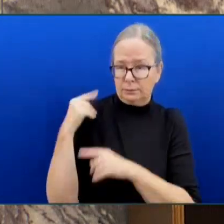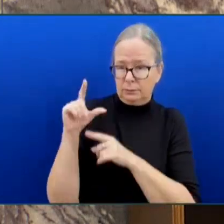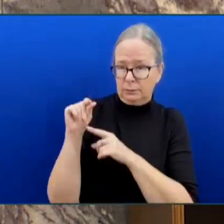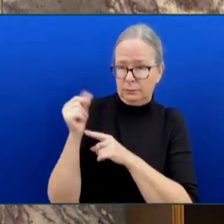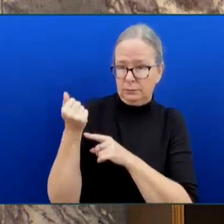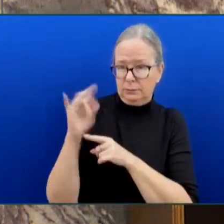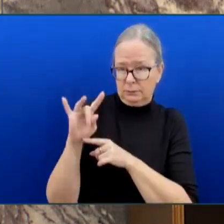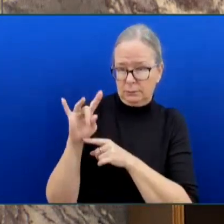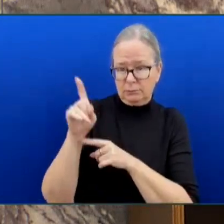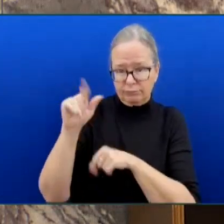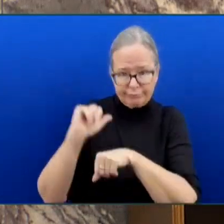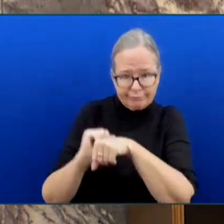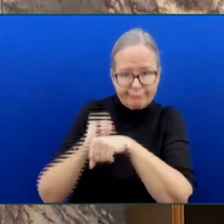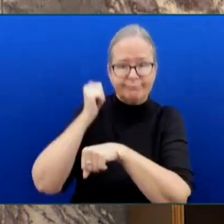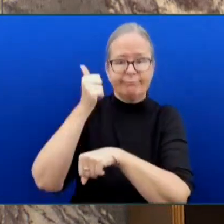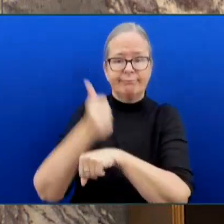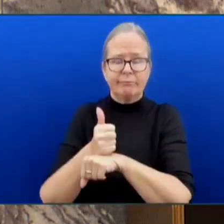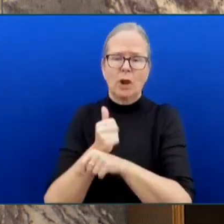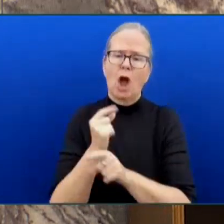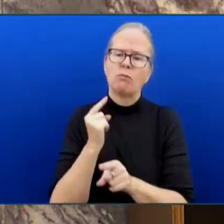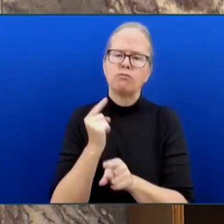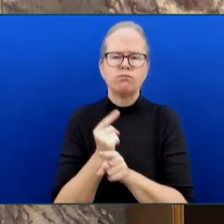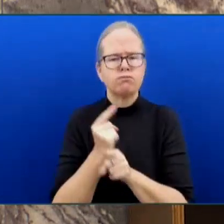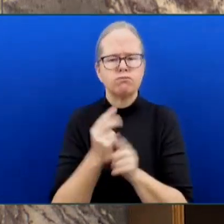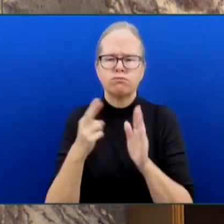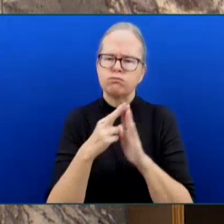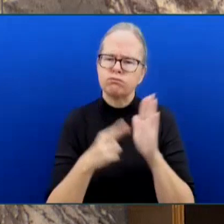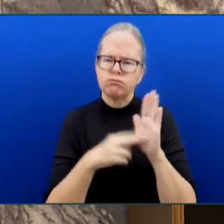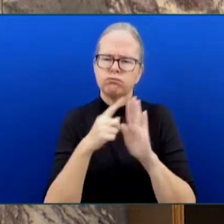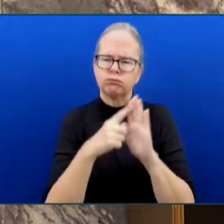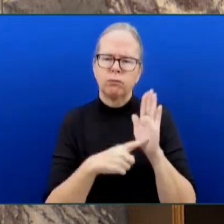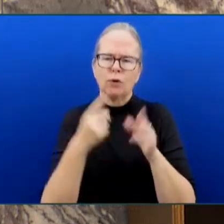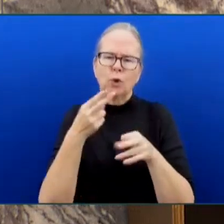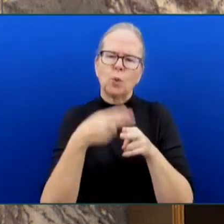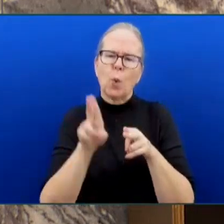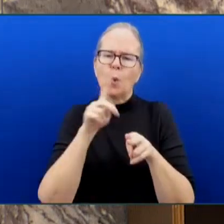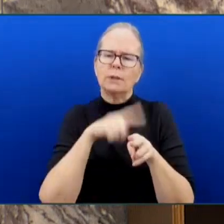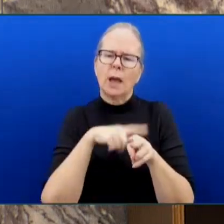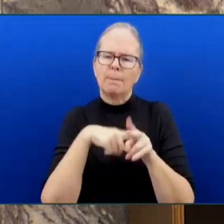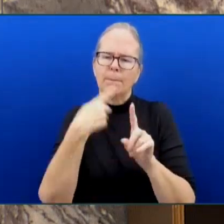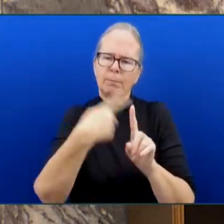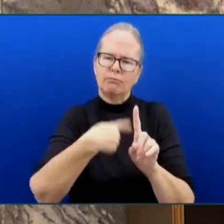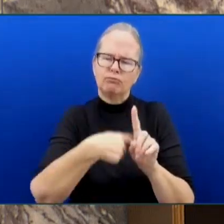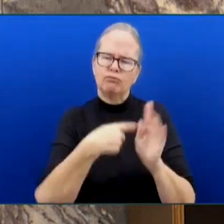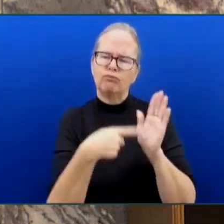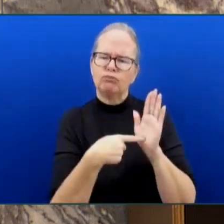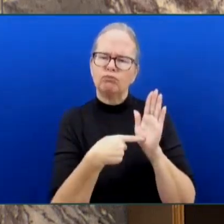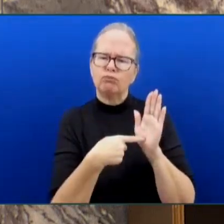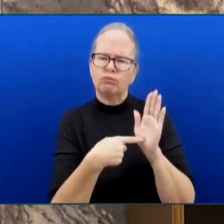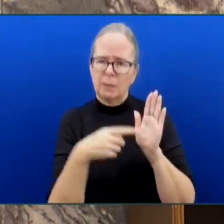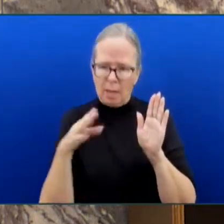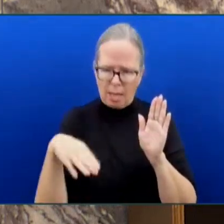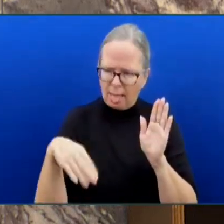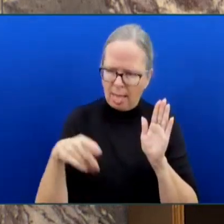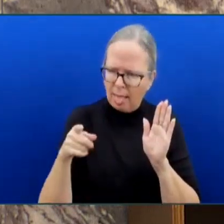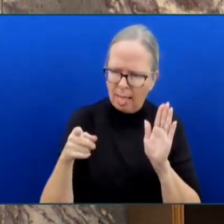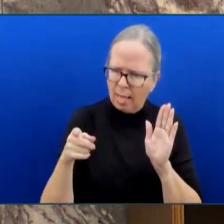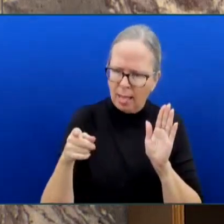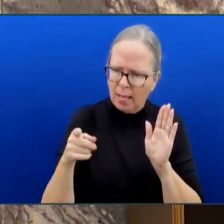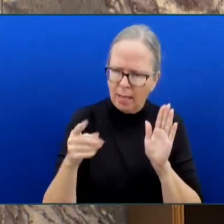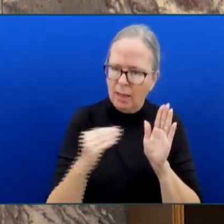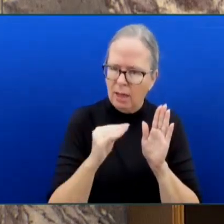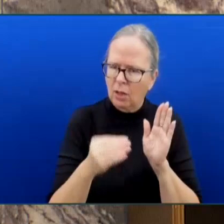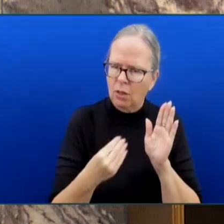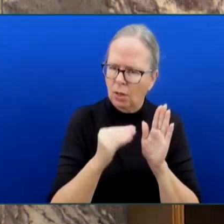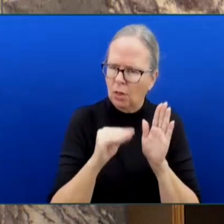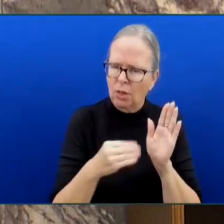short term, but they chose not to do it at that time. Instead, the Premier's Juliet condo listing boasts of,